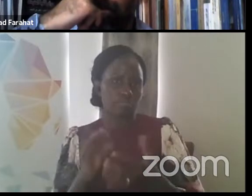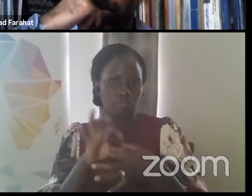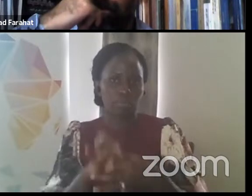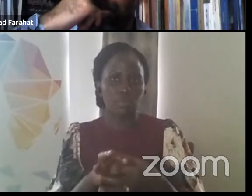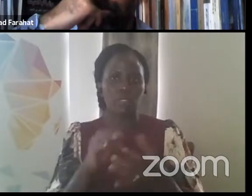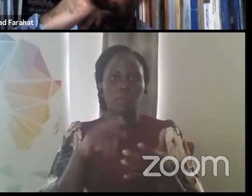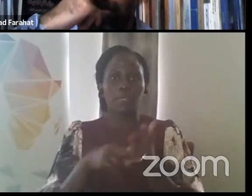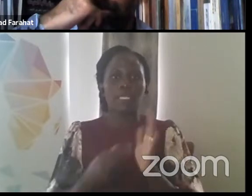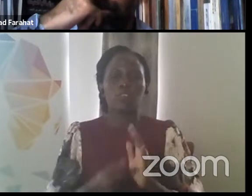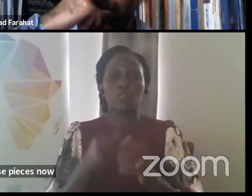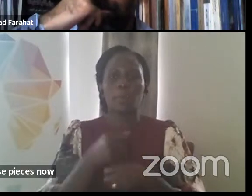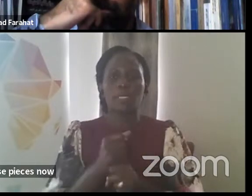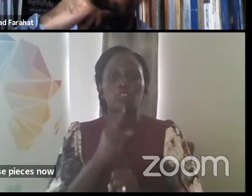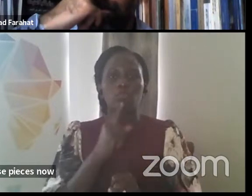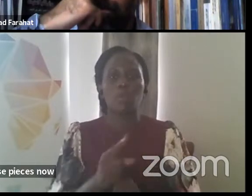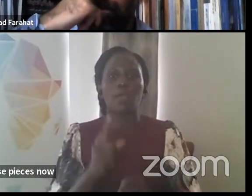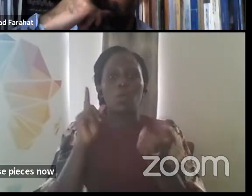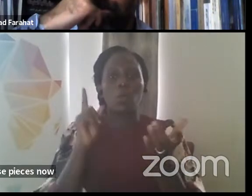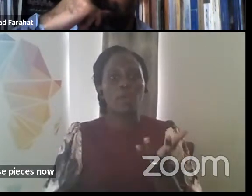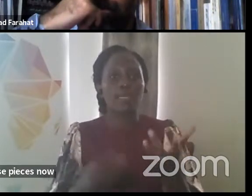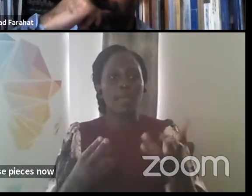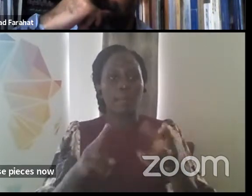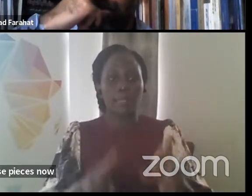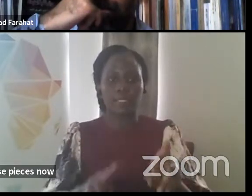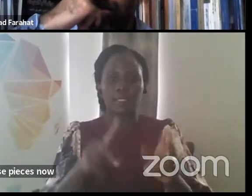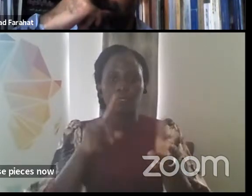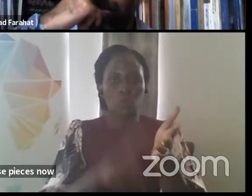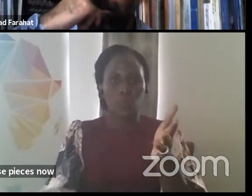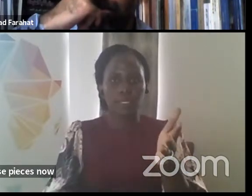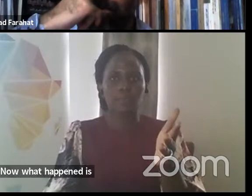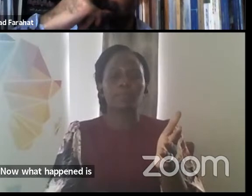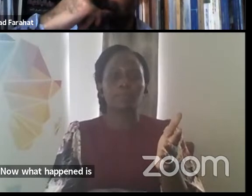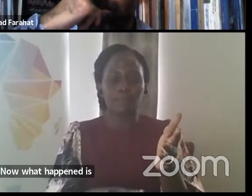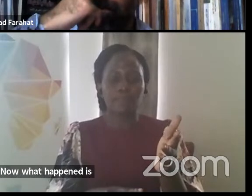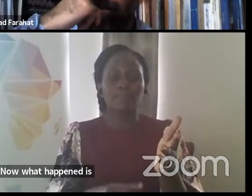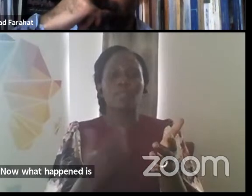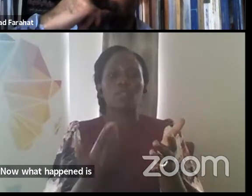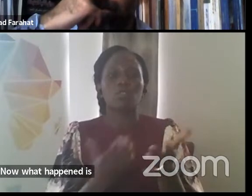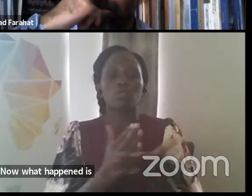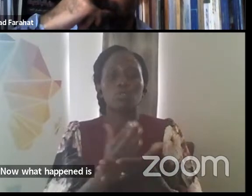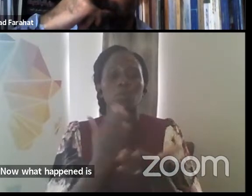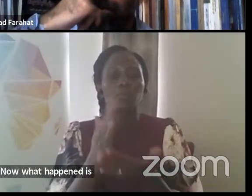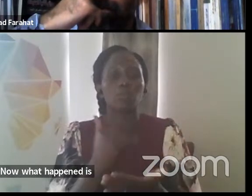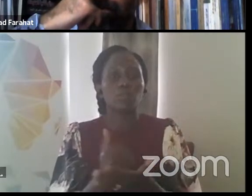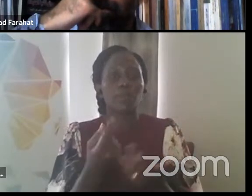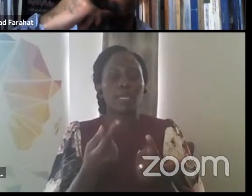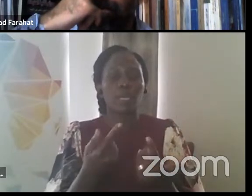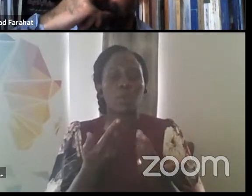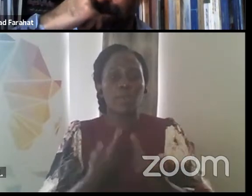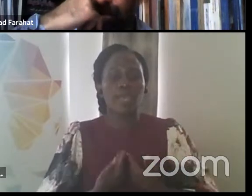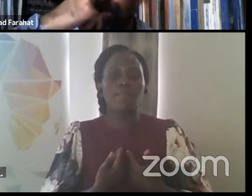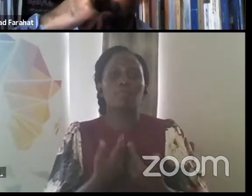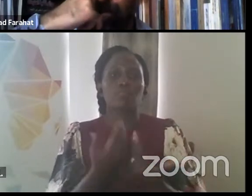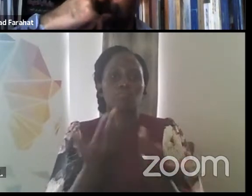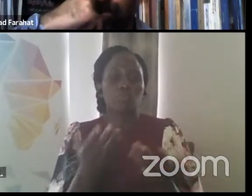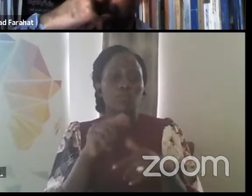those cases. Now, what happened is that since 2011, the parliamentarians,